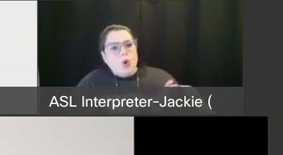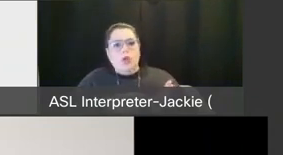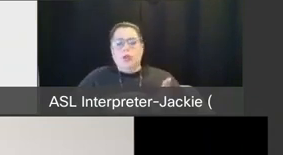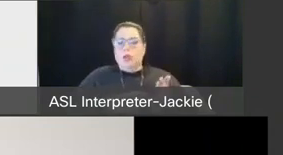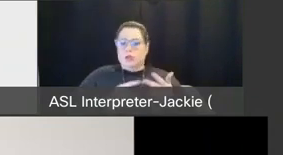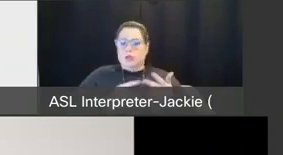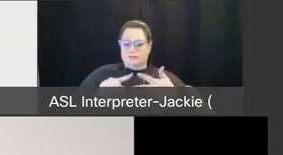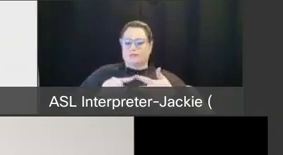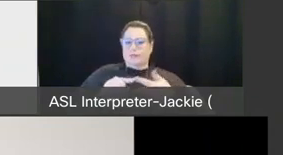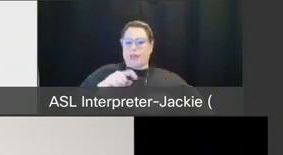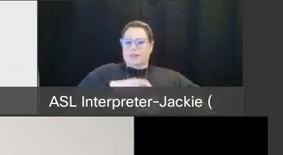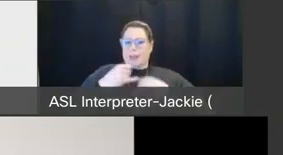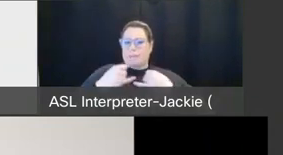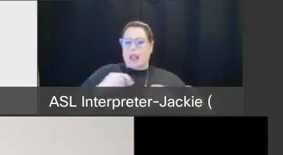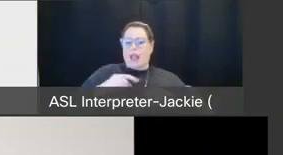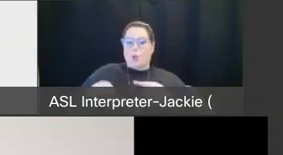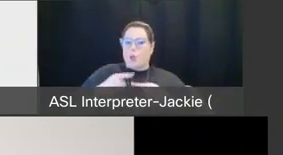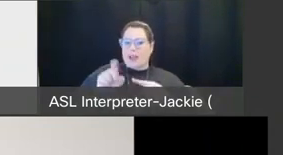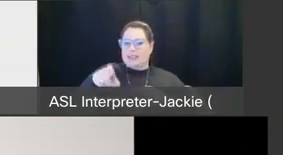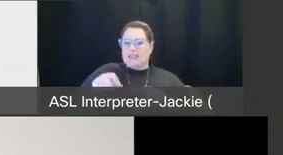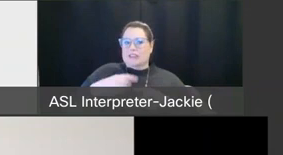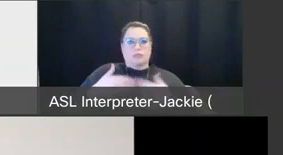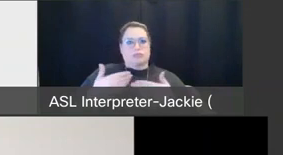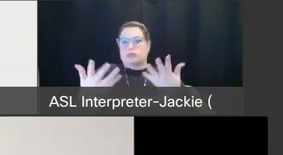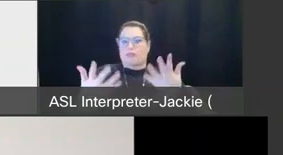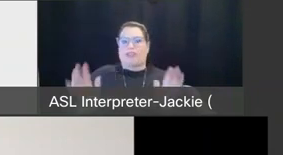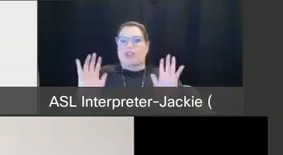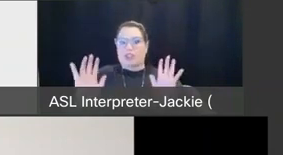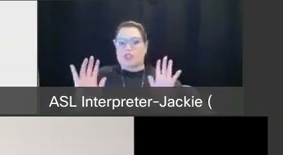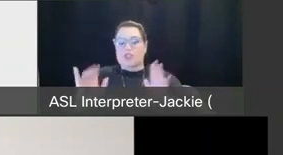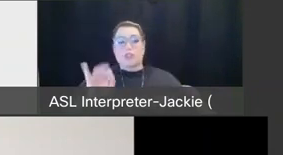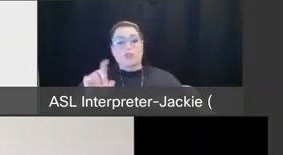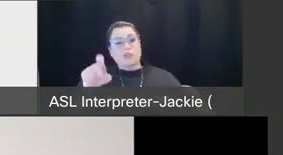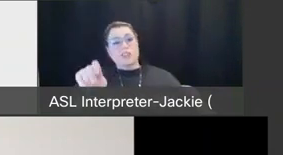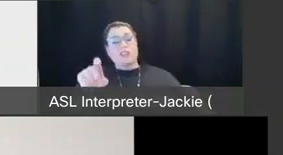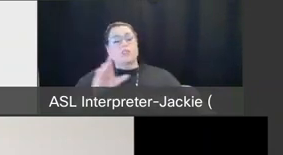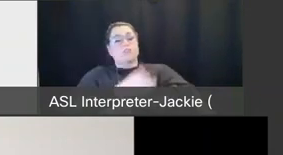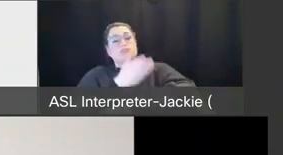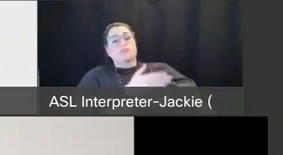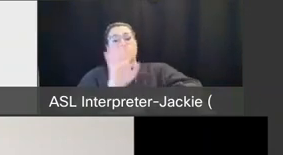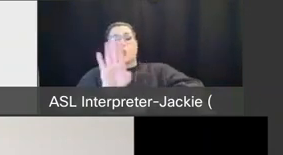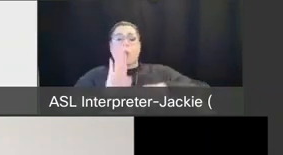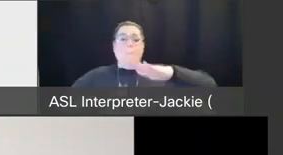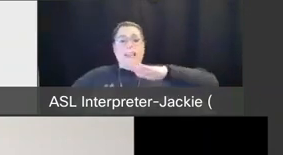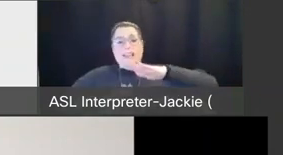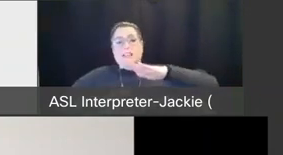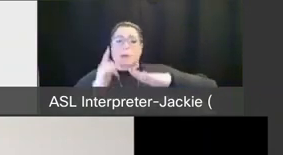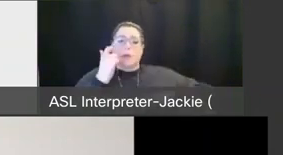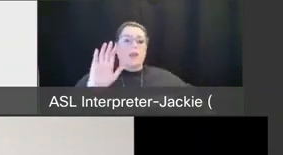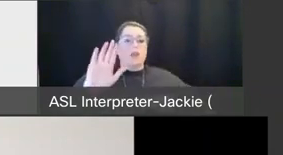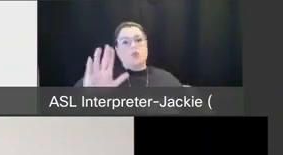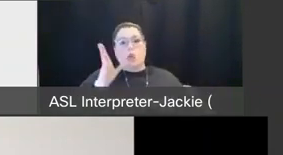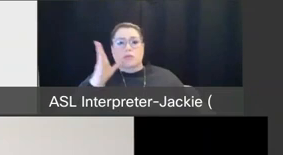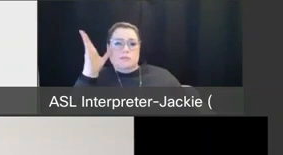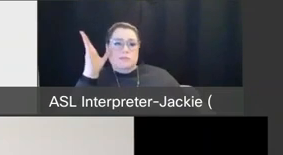get this done. So if you are looking to renovate your basement because you have in-laws coming